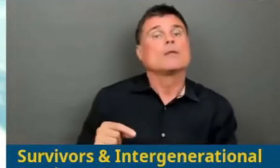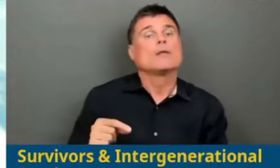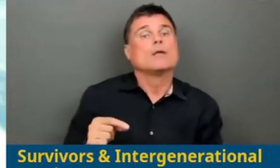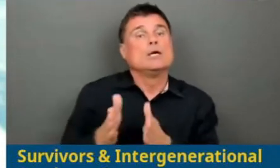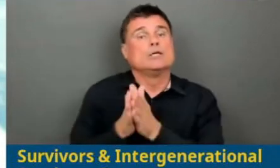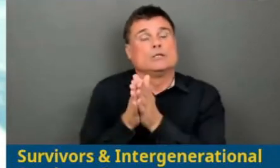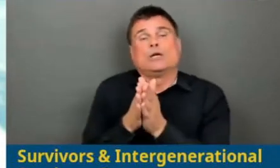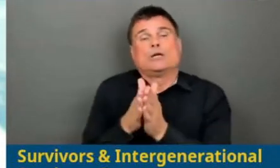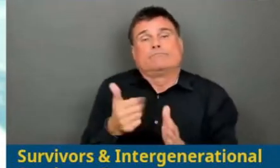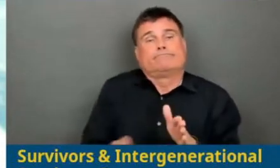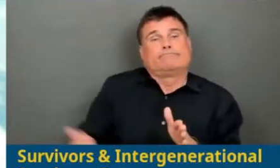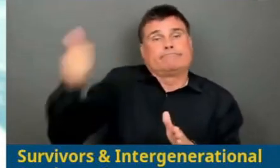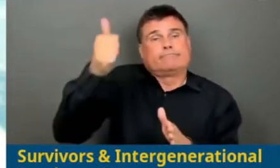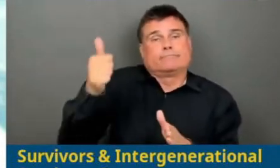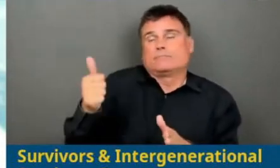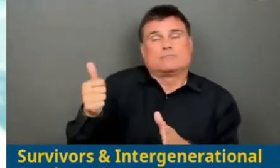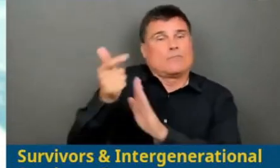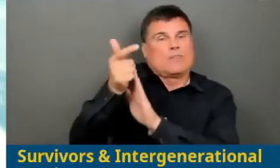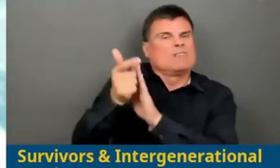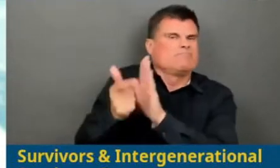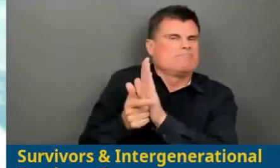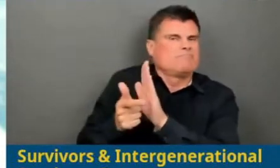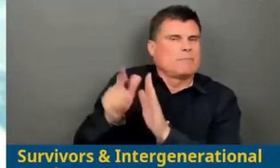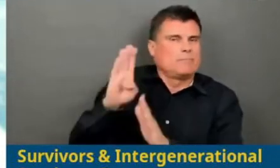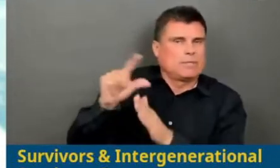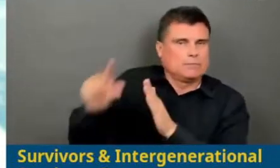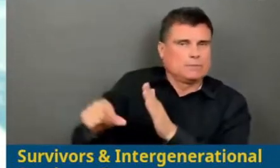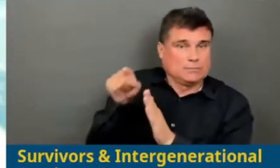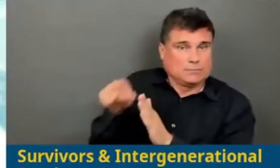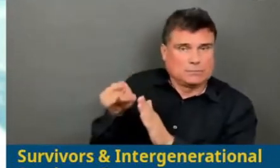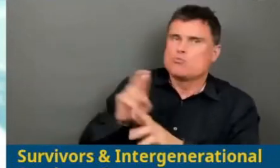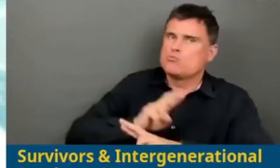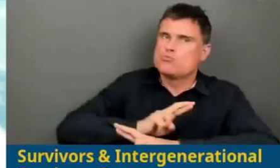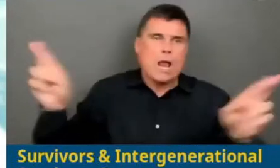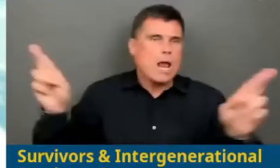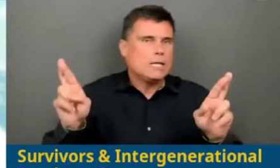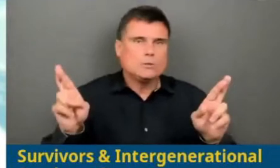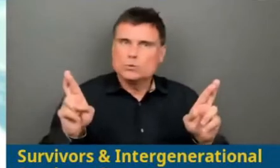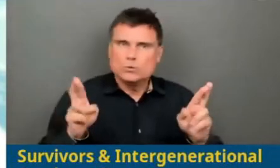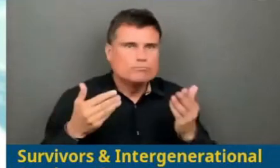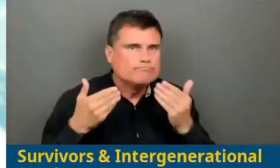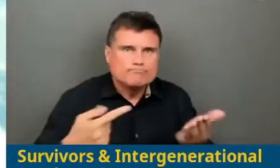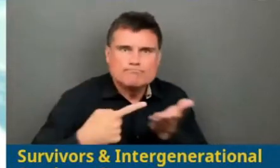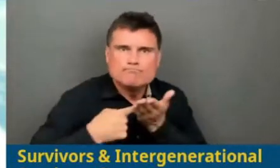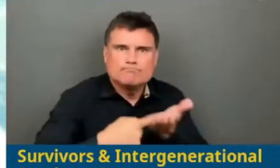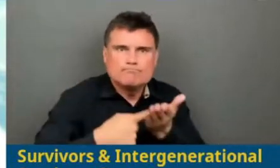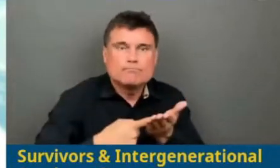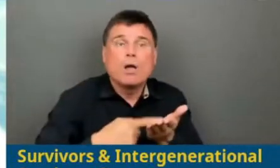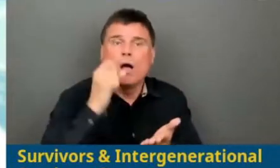those conversations in the next while as those requests come forward.